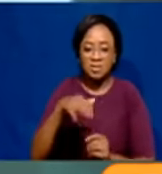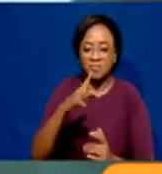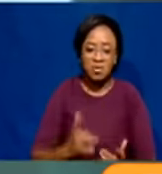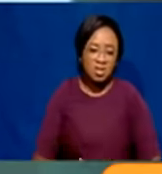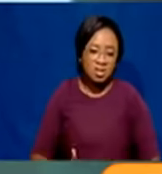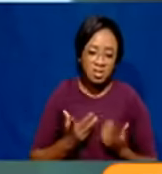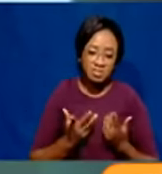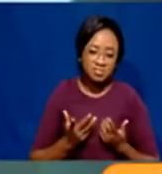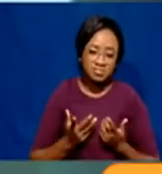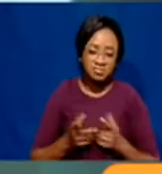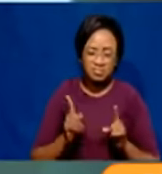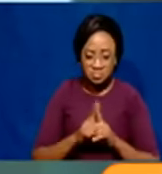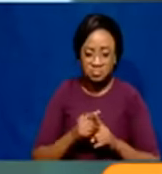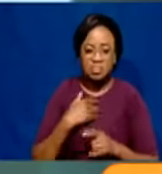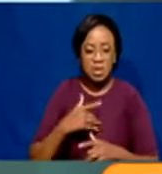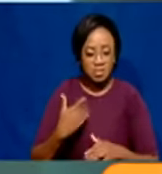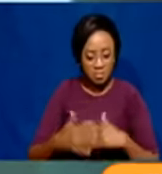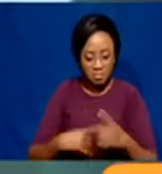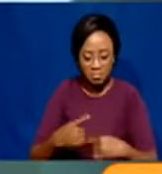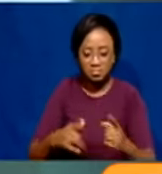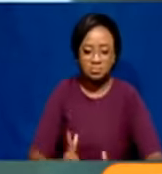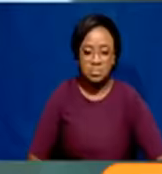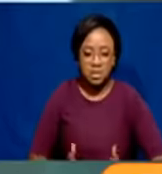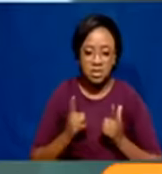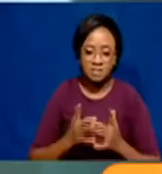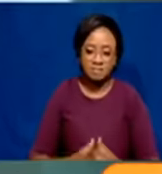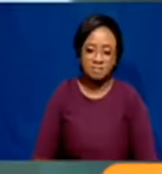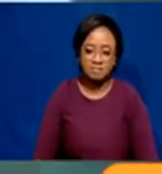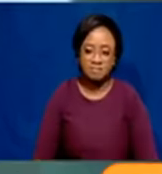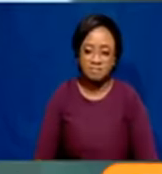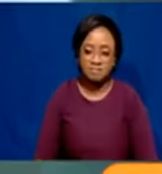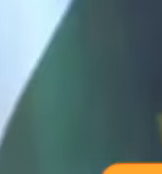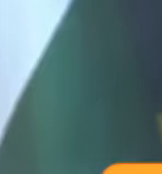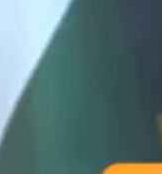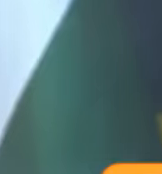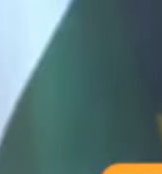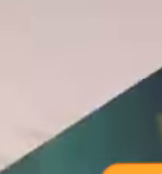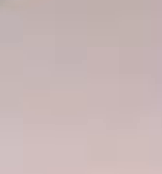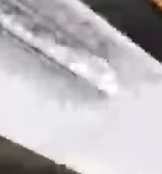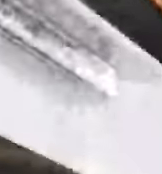And there is life after public service. That's my take tonight.